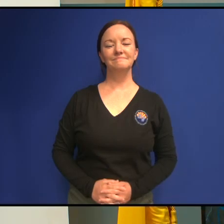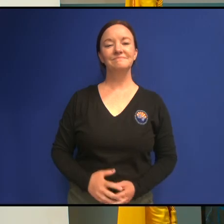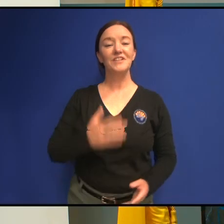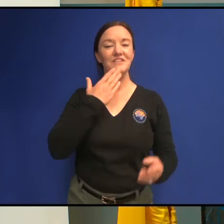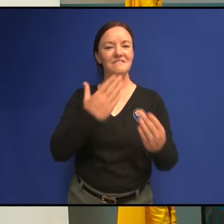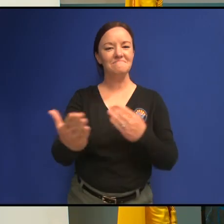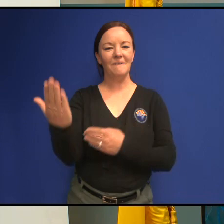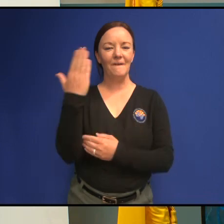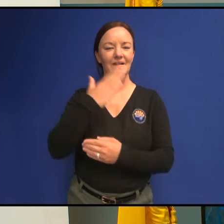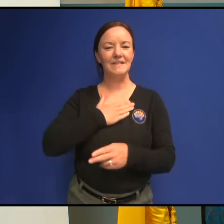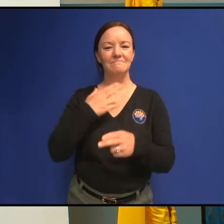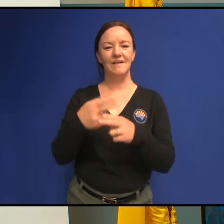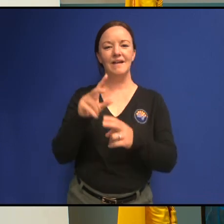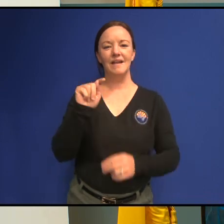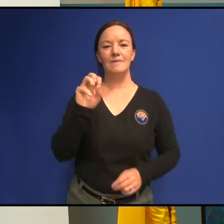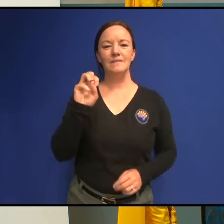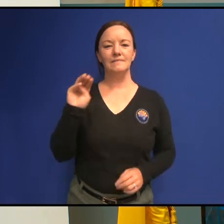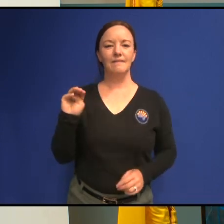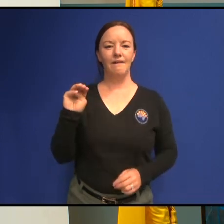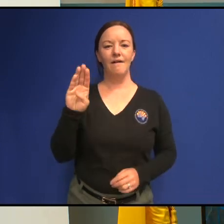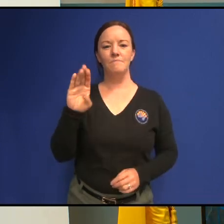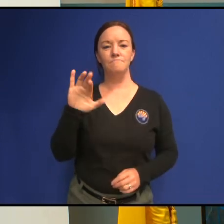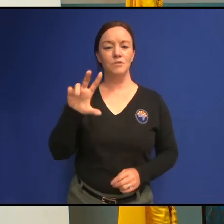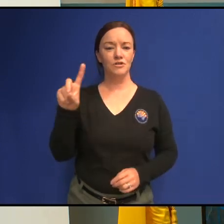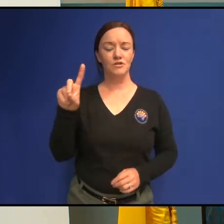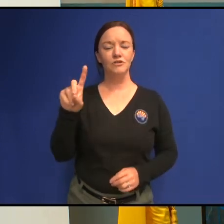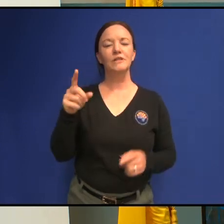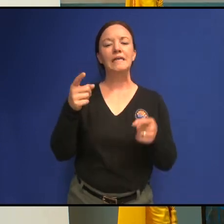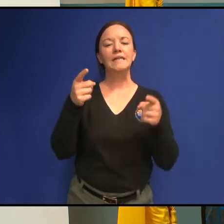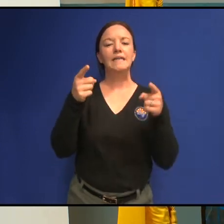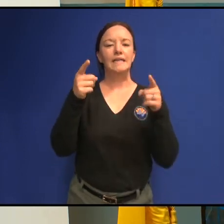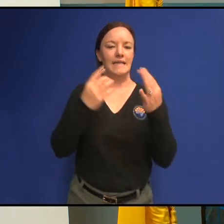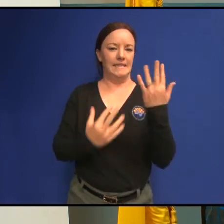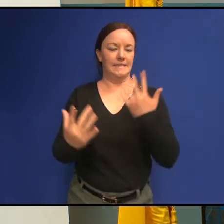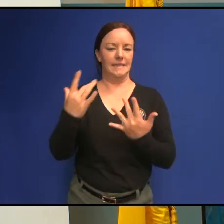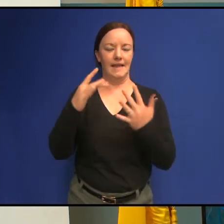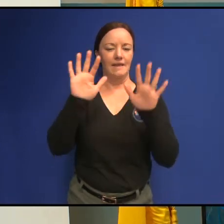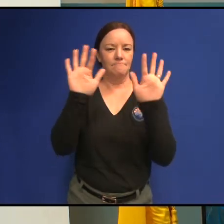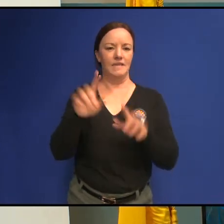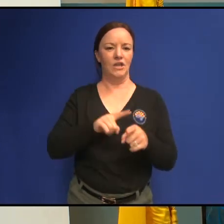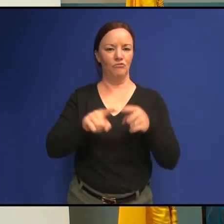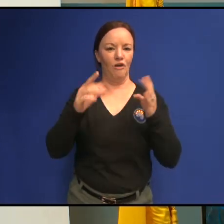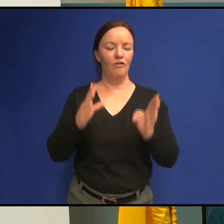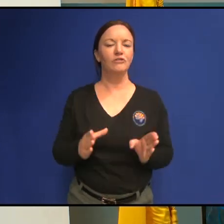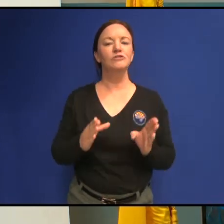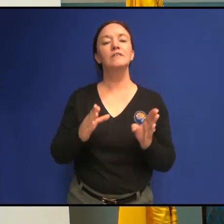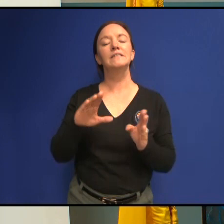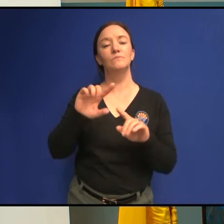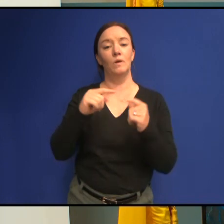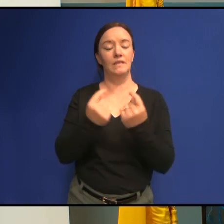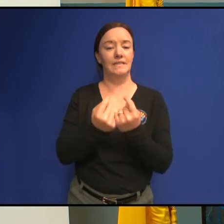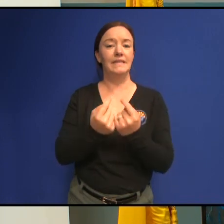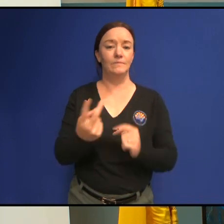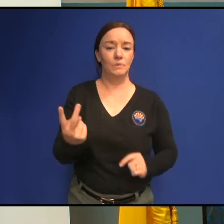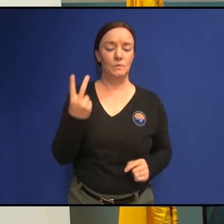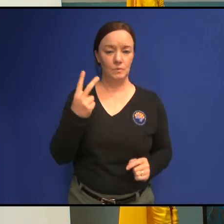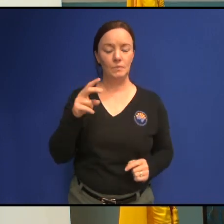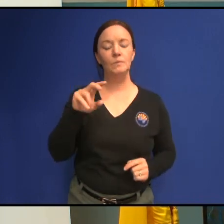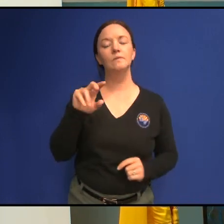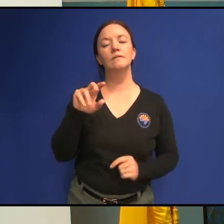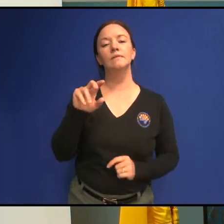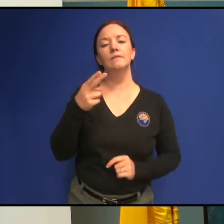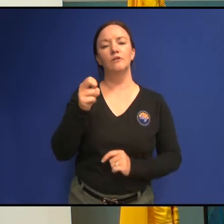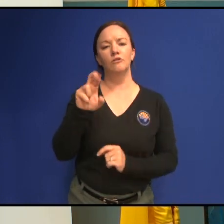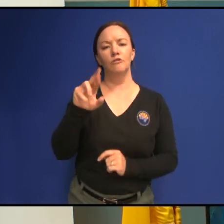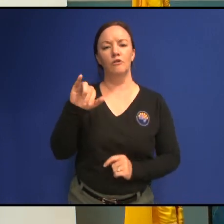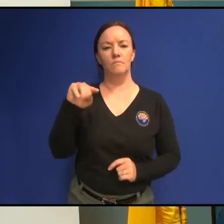Hey, good morning, everyone. Tom Bird here, incident meteorologist with Southwest Team 2 on the Hermit's Peak Calf Canyon fire. And we're here with your daily